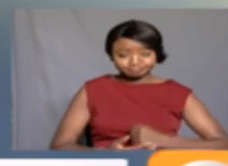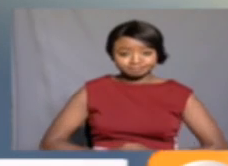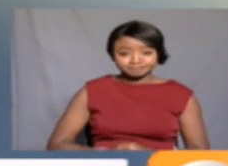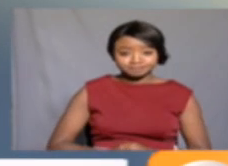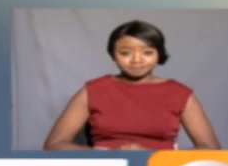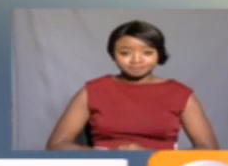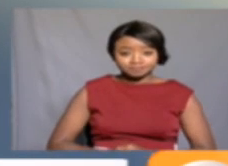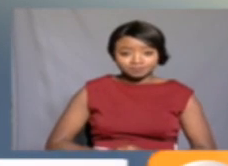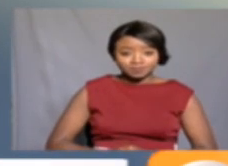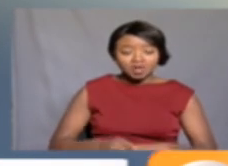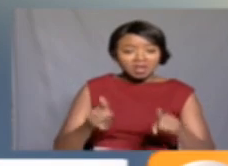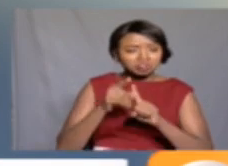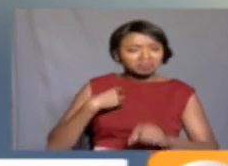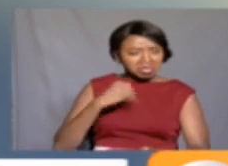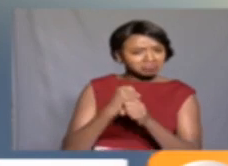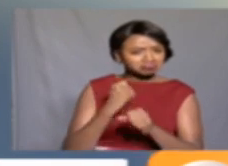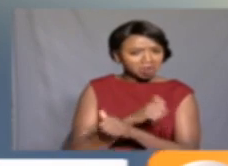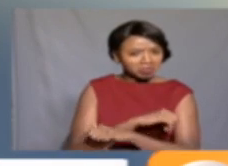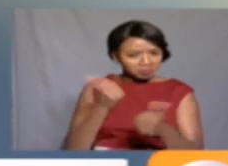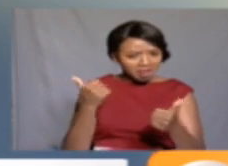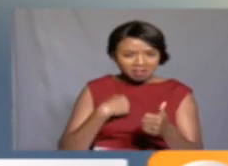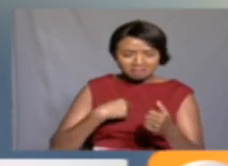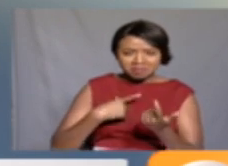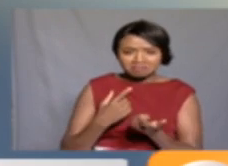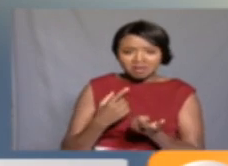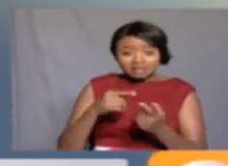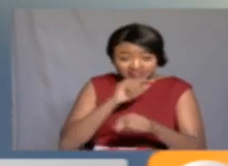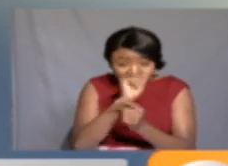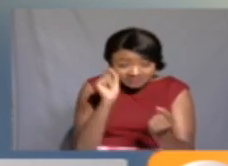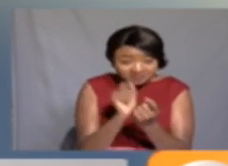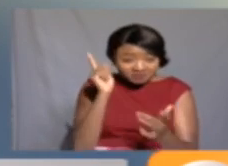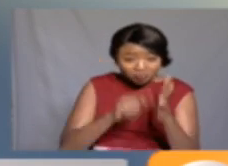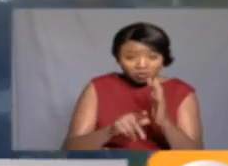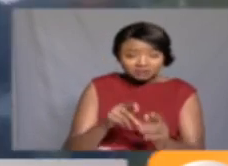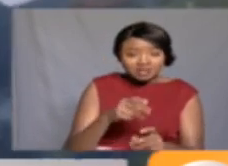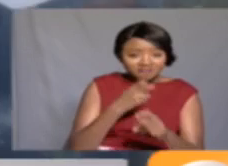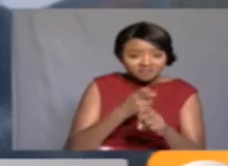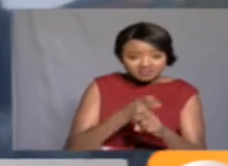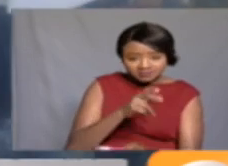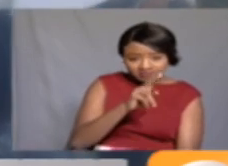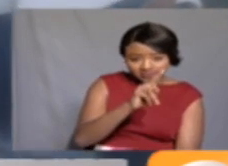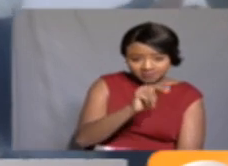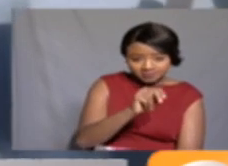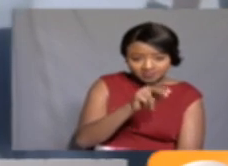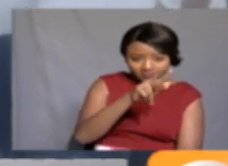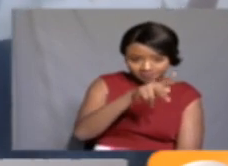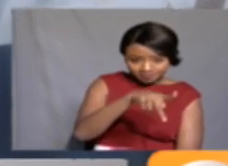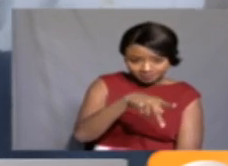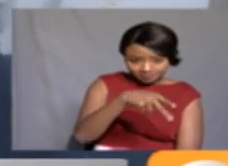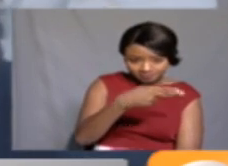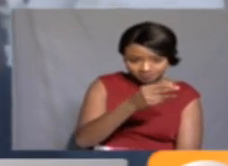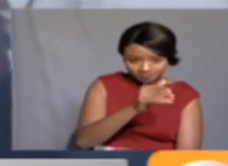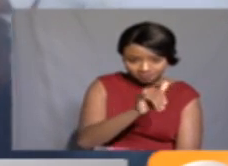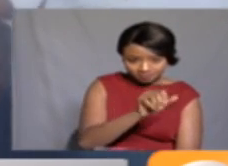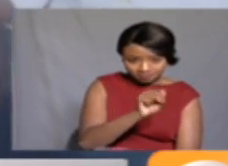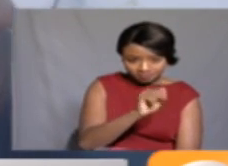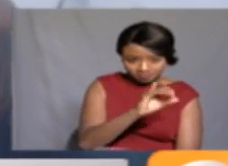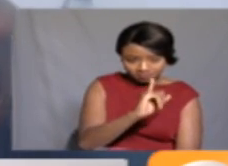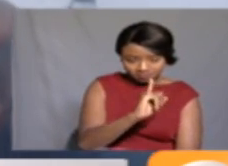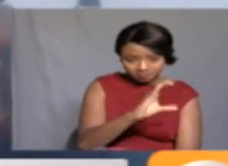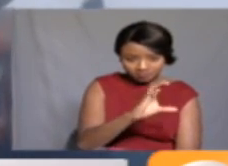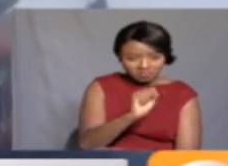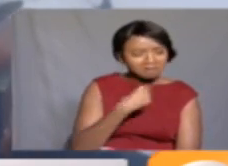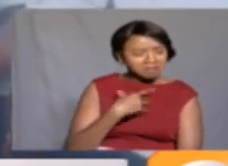And I used to perform better, especially in physics. And that's how I landed up